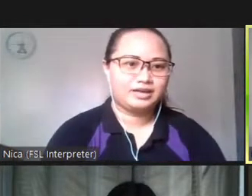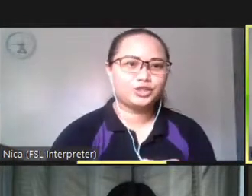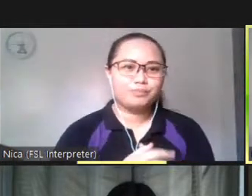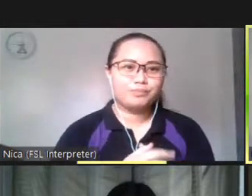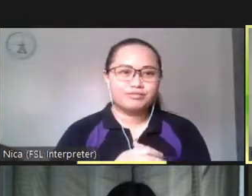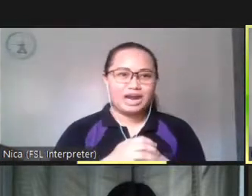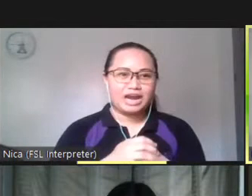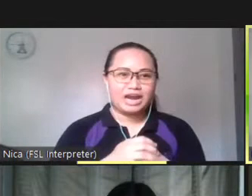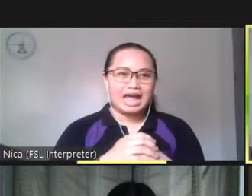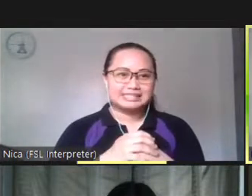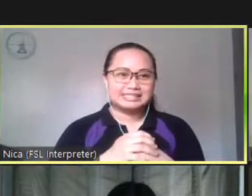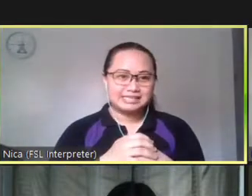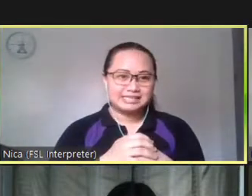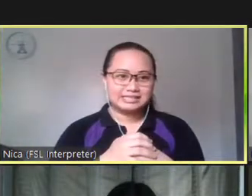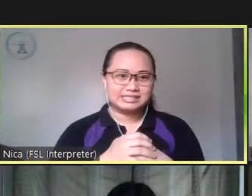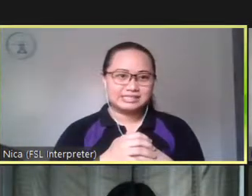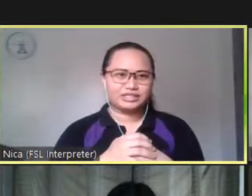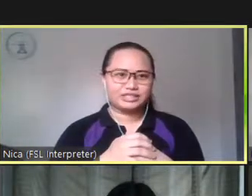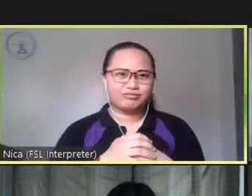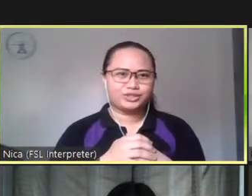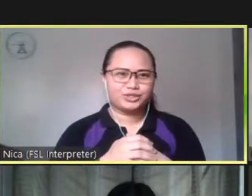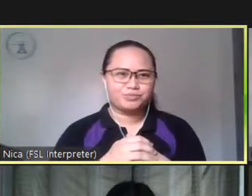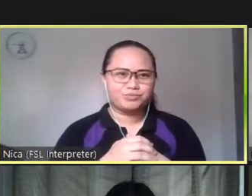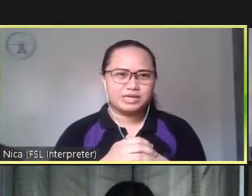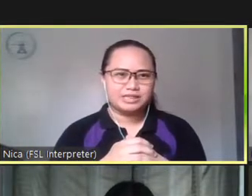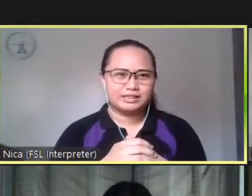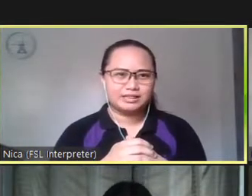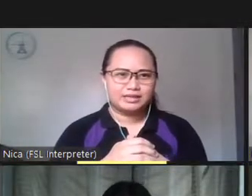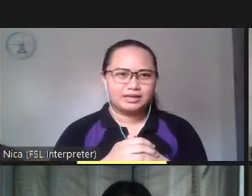Do you mean for access for the deaf? Or do you mean,